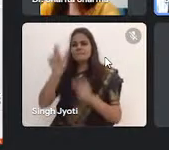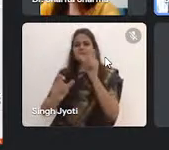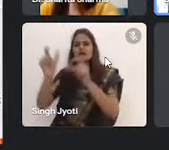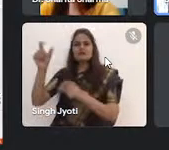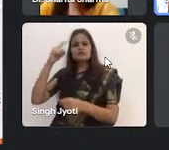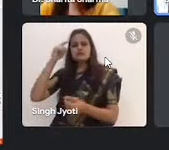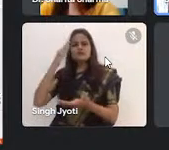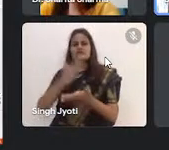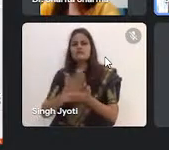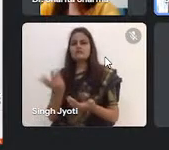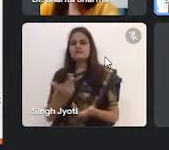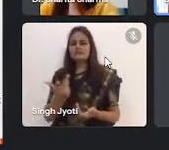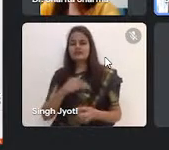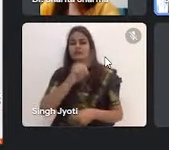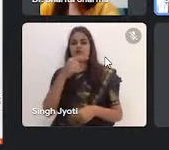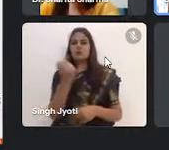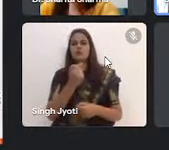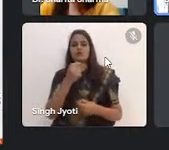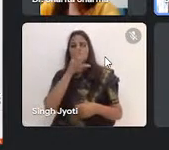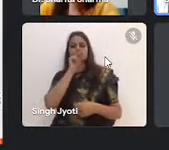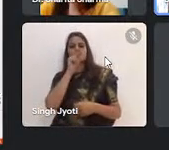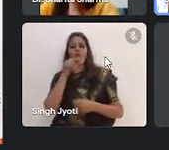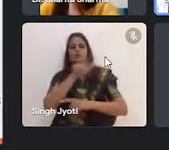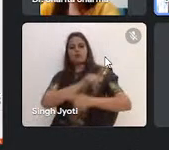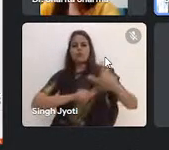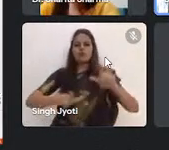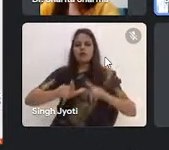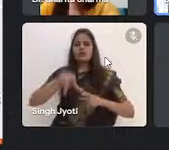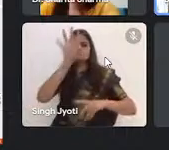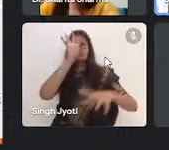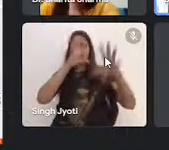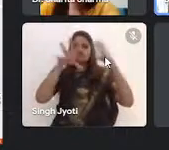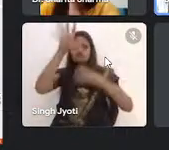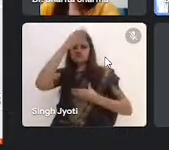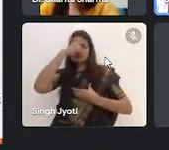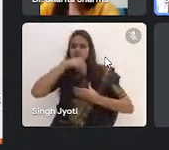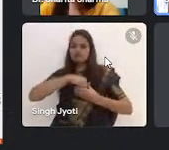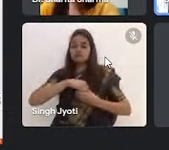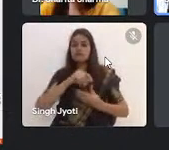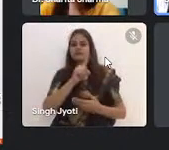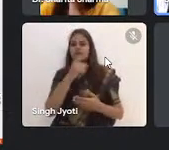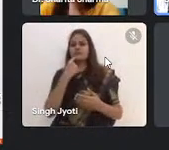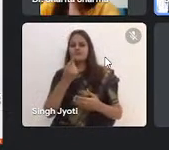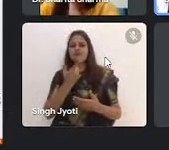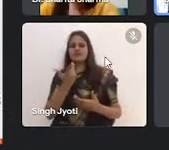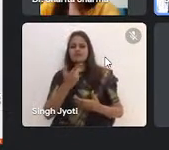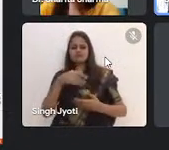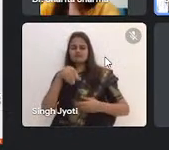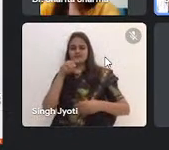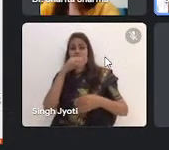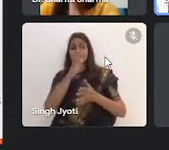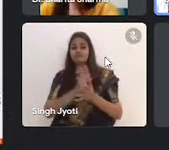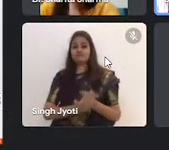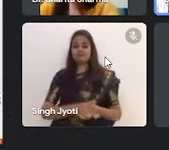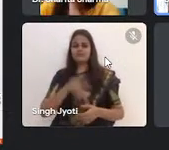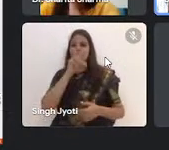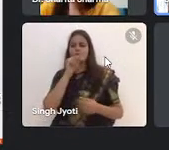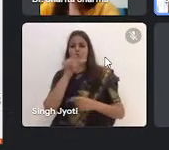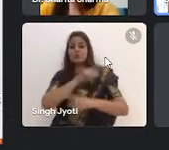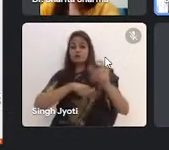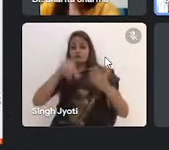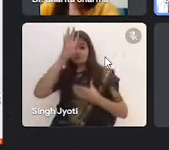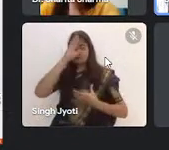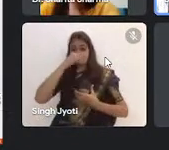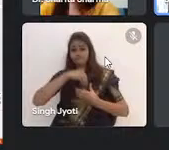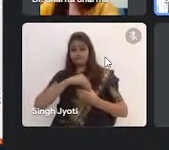learn spoken language, and of course they can't hear spoken language very well, they are delayed, or people are opposed to